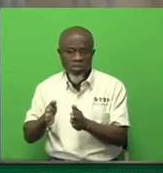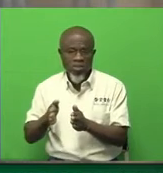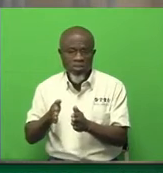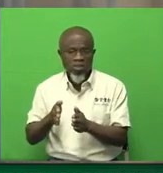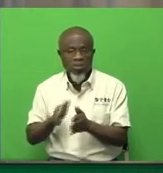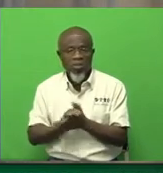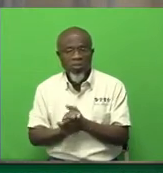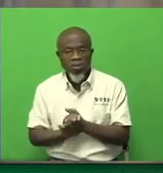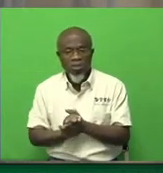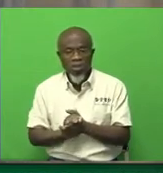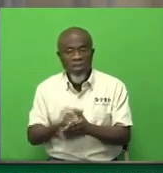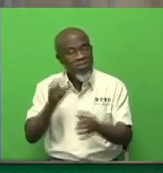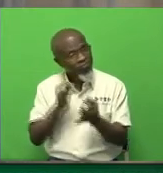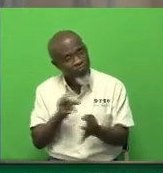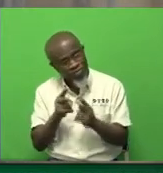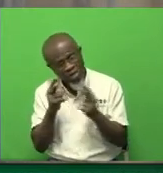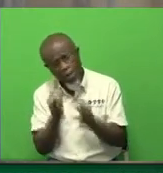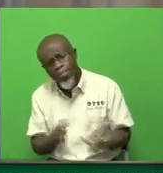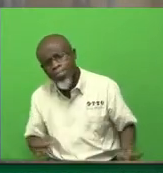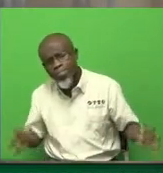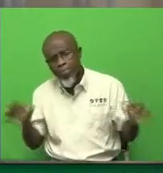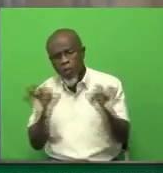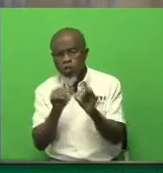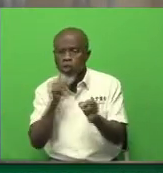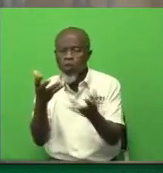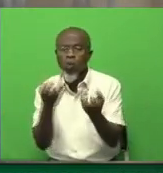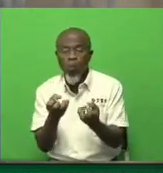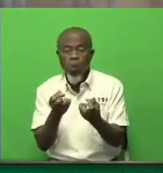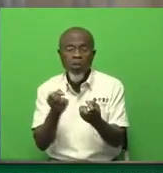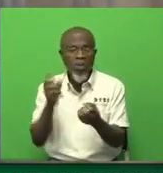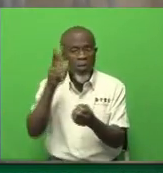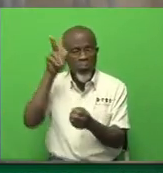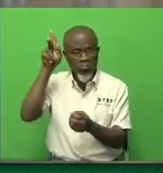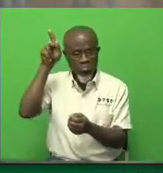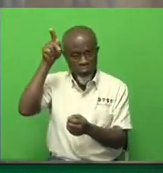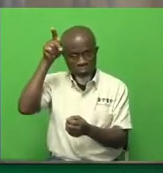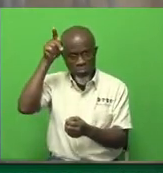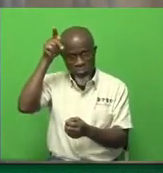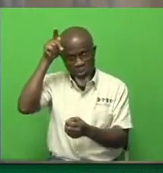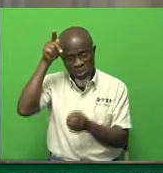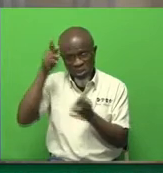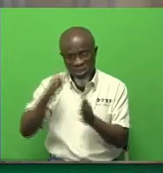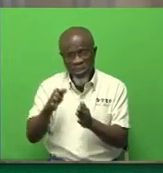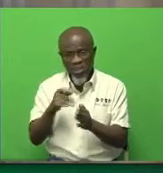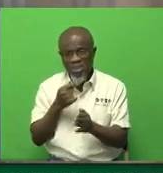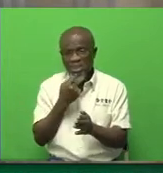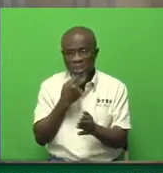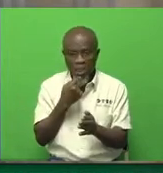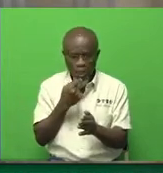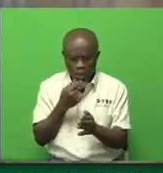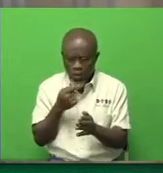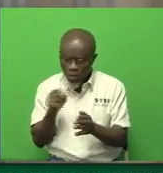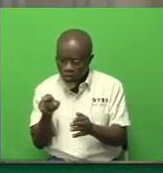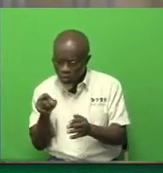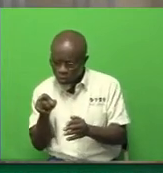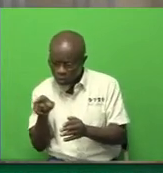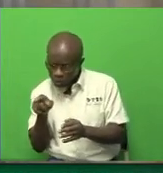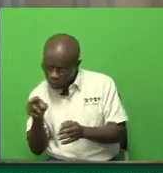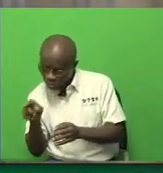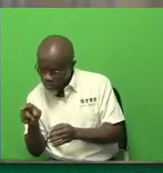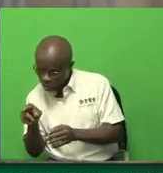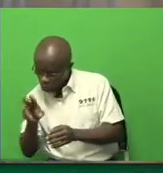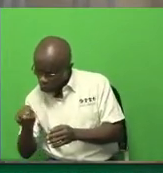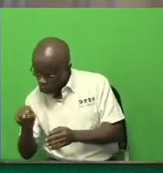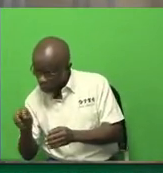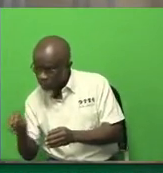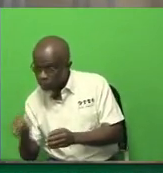and this is so vital because you don't want a politician or politicians tell them what statistics to print because then